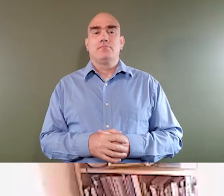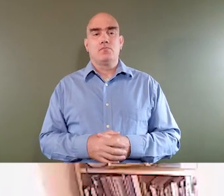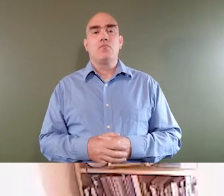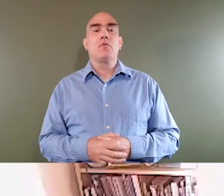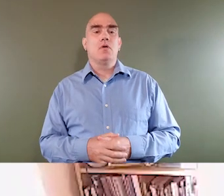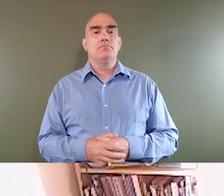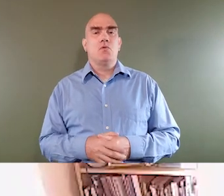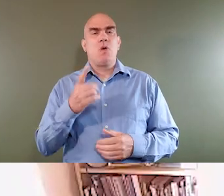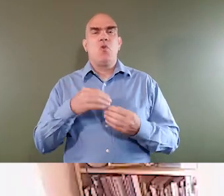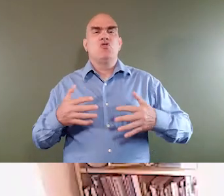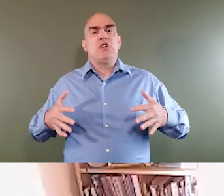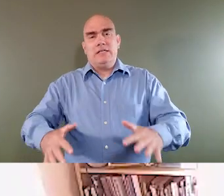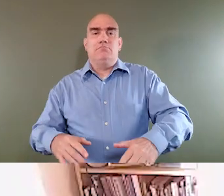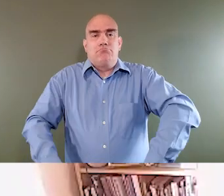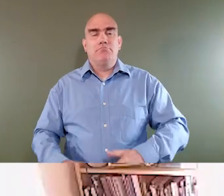more shake.